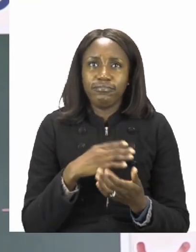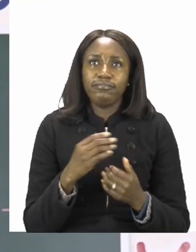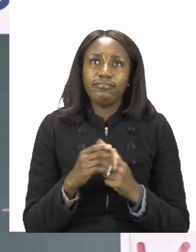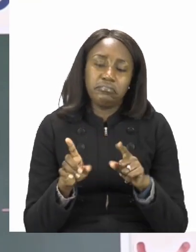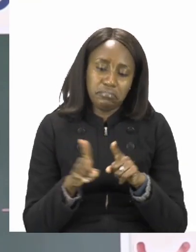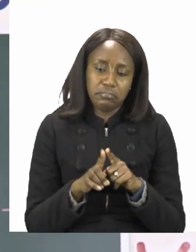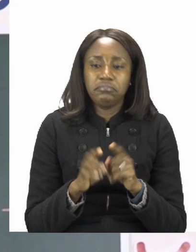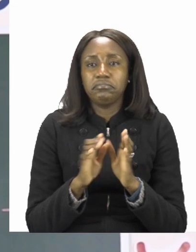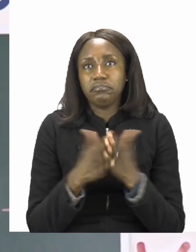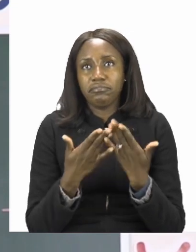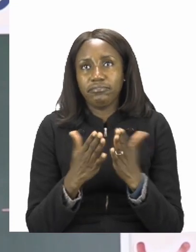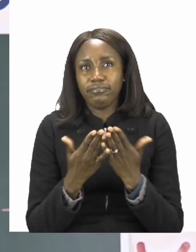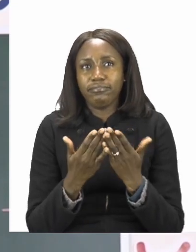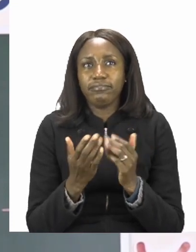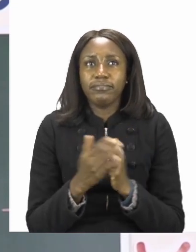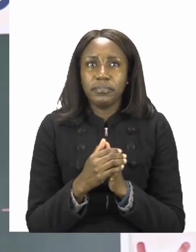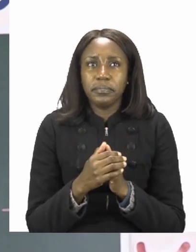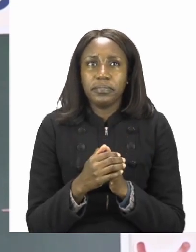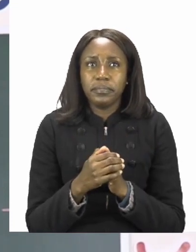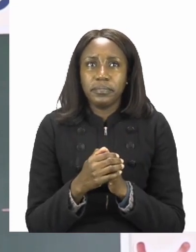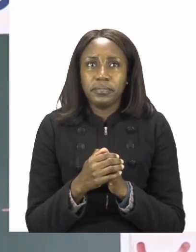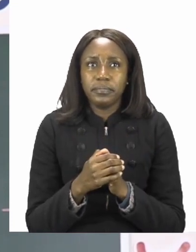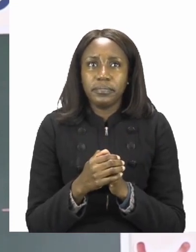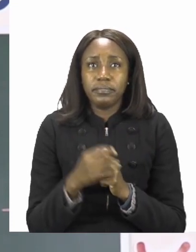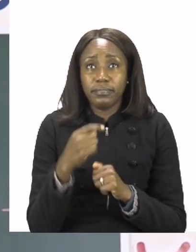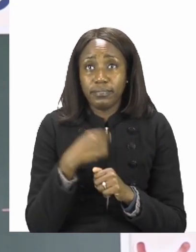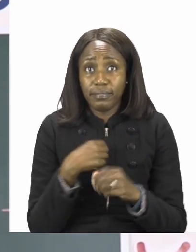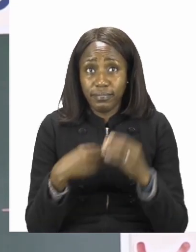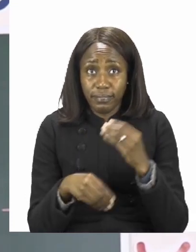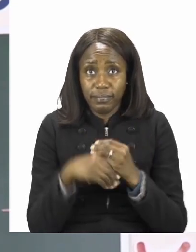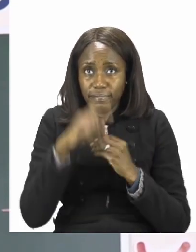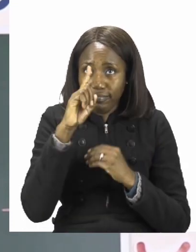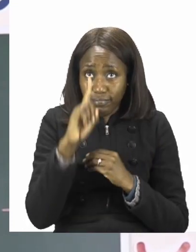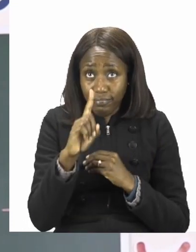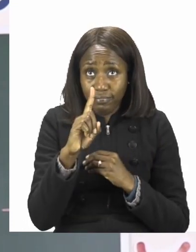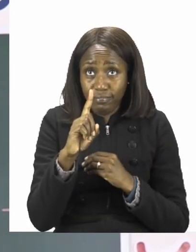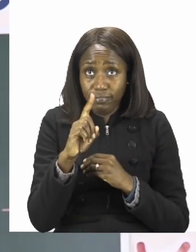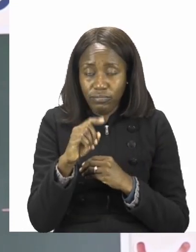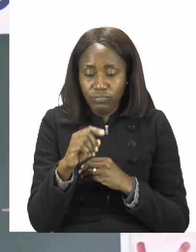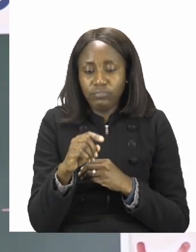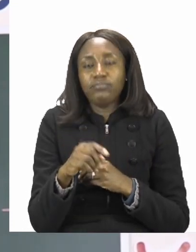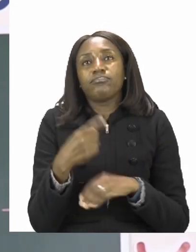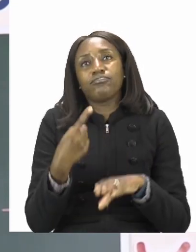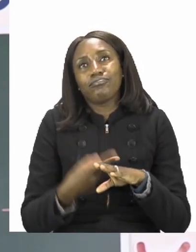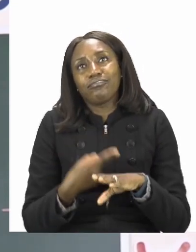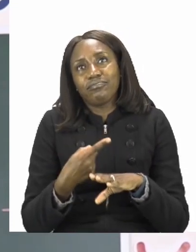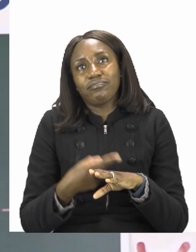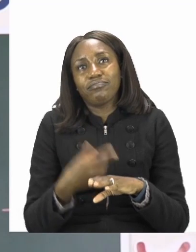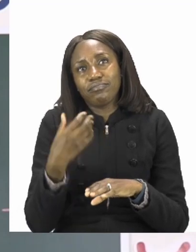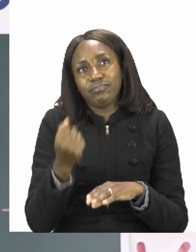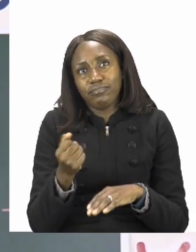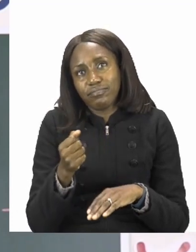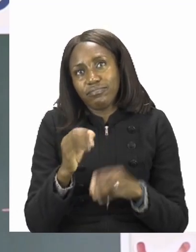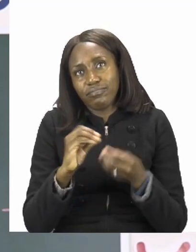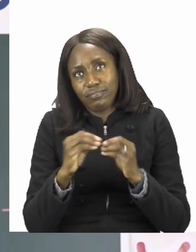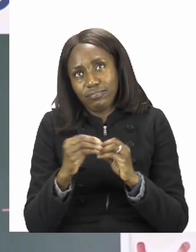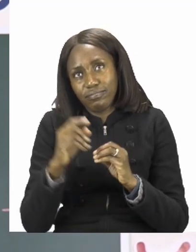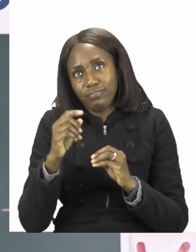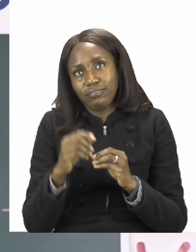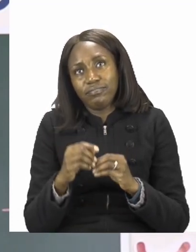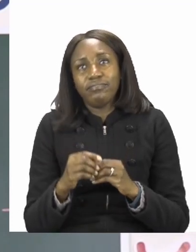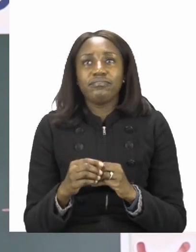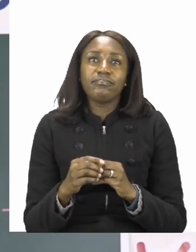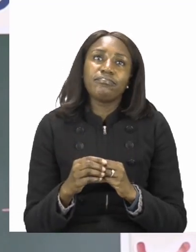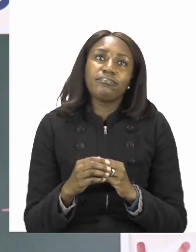the example. So I've said, I added 1 every time, which is true.